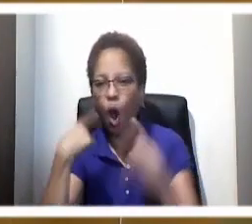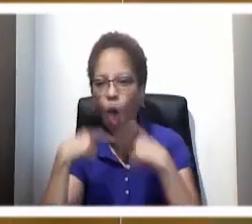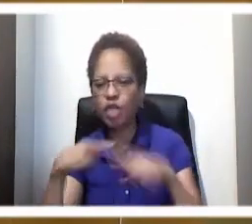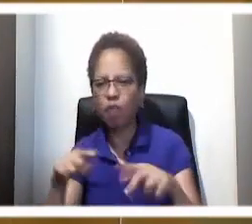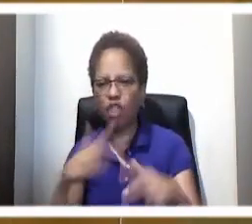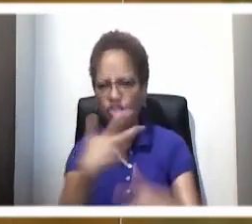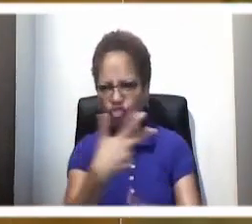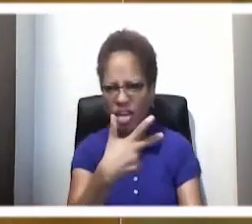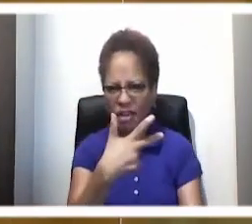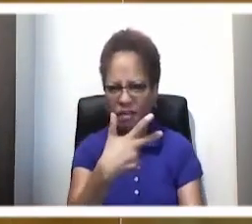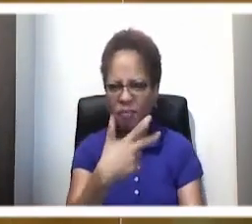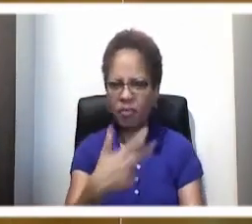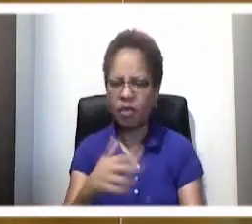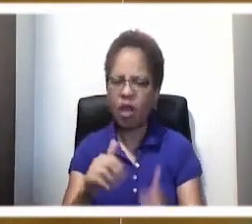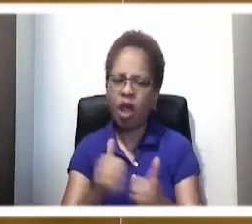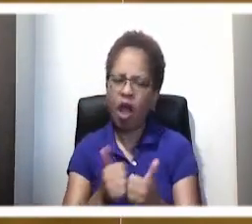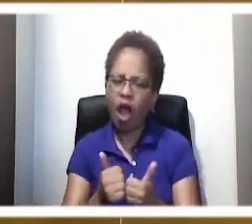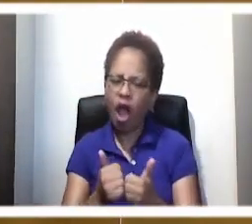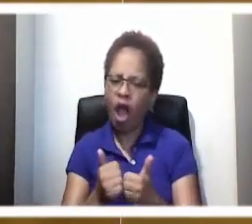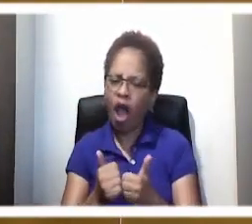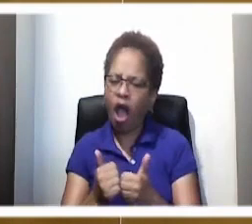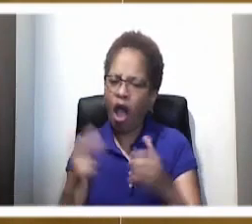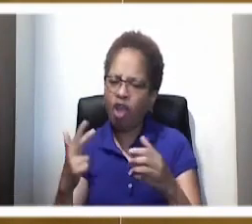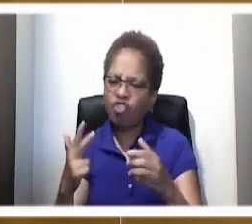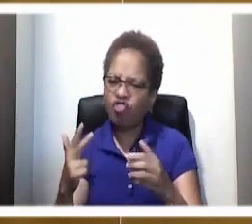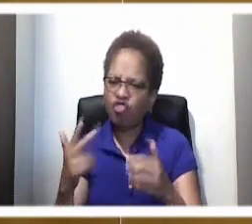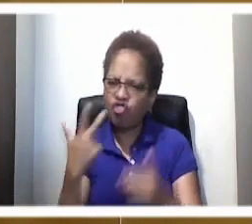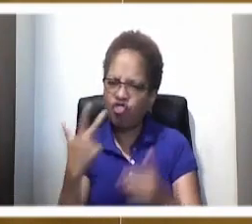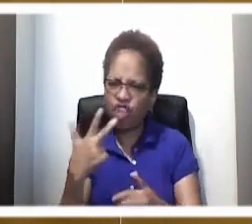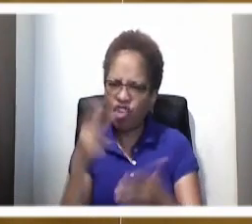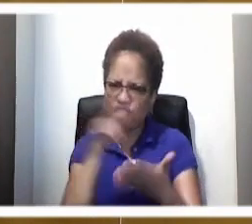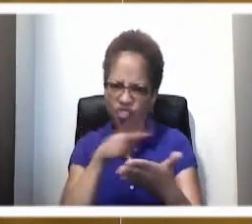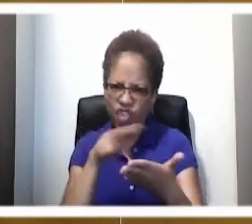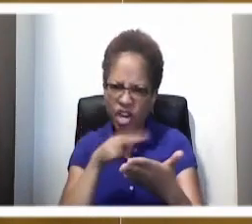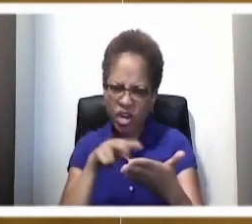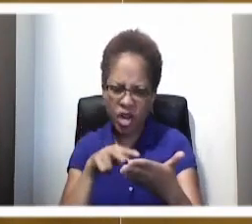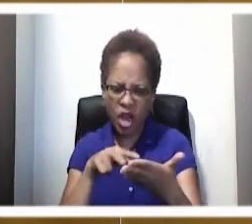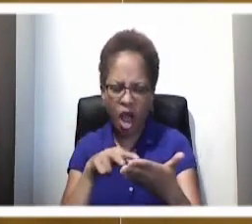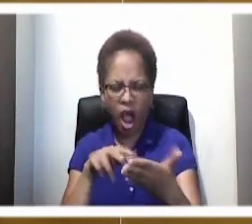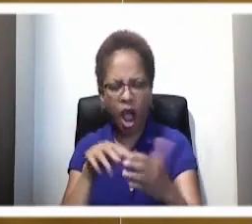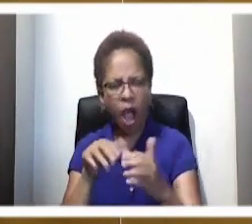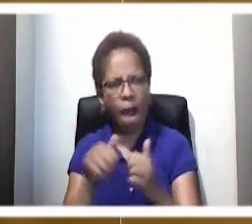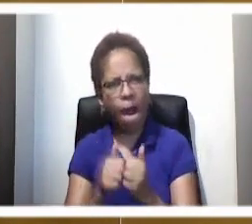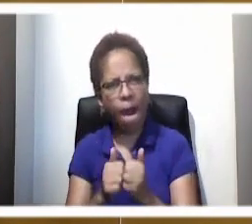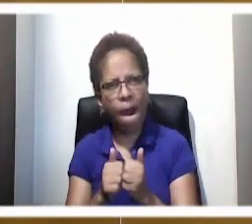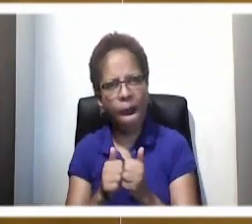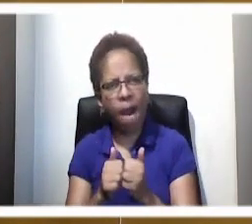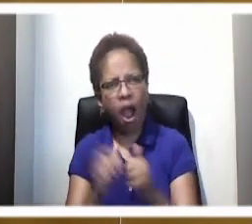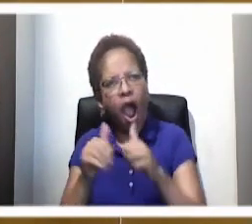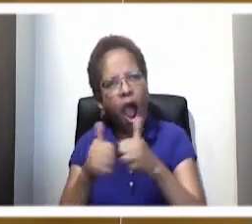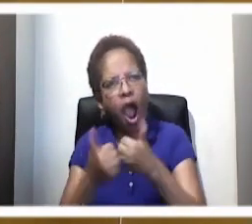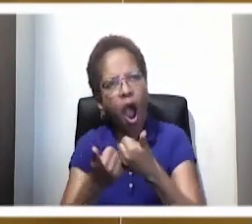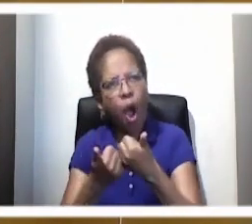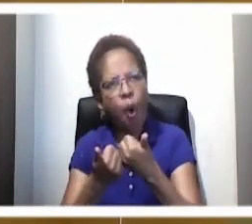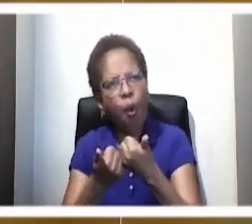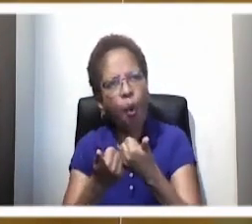scripture readings challenge the church to mission, especially during